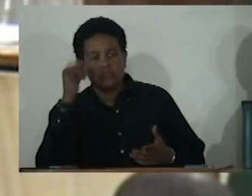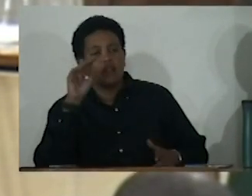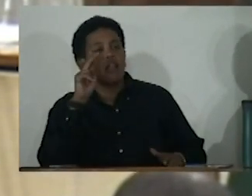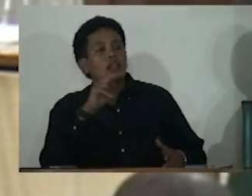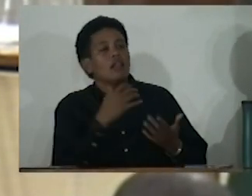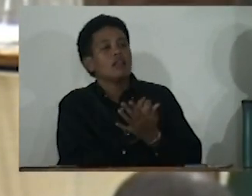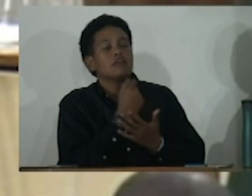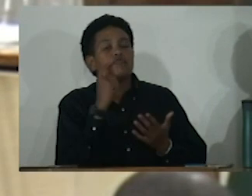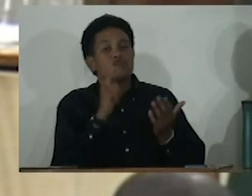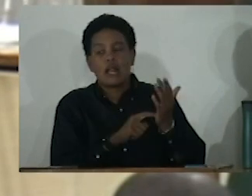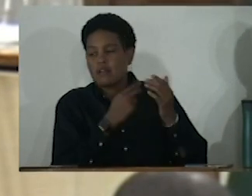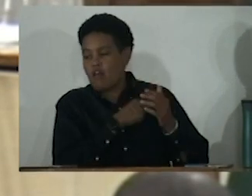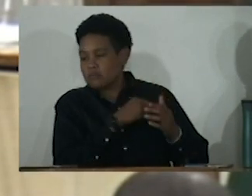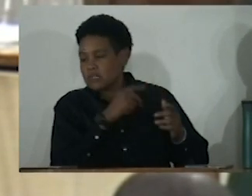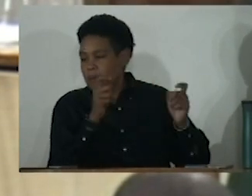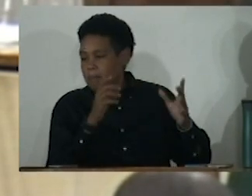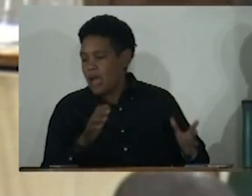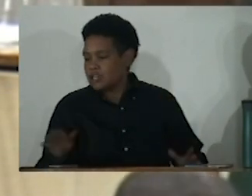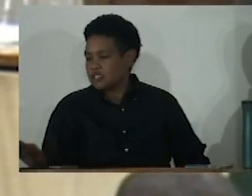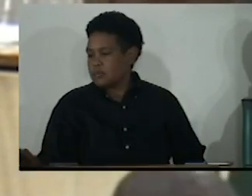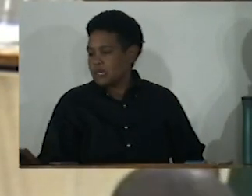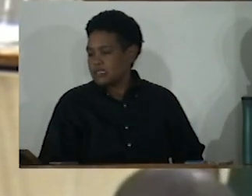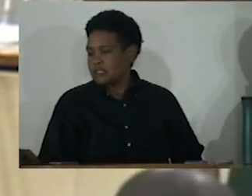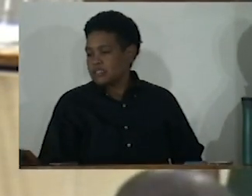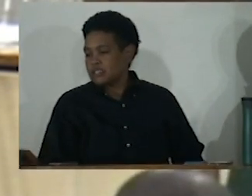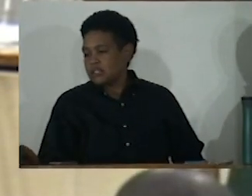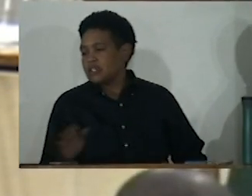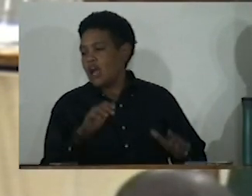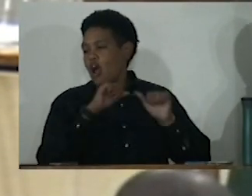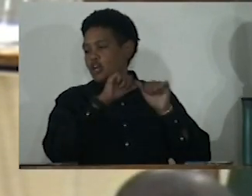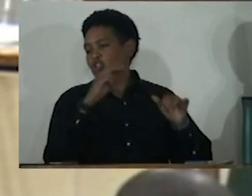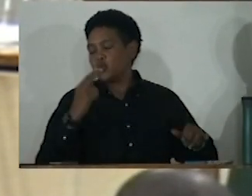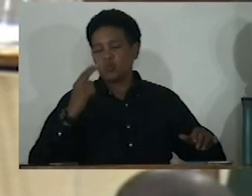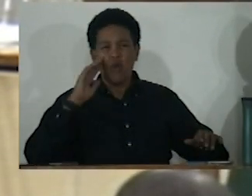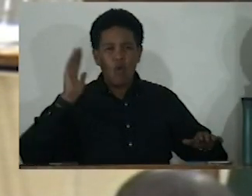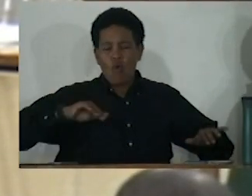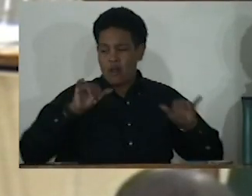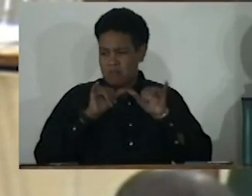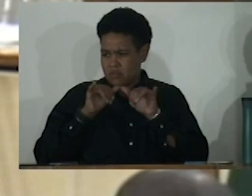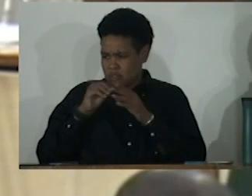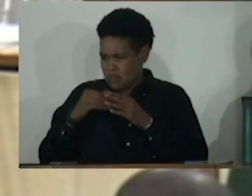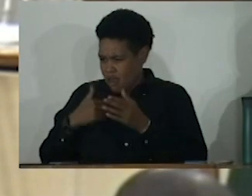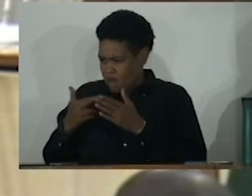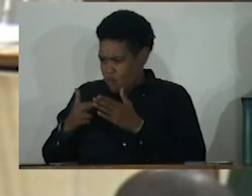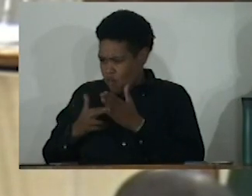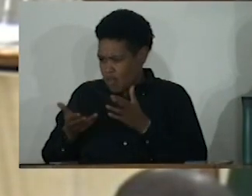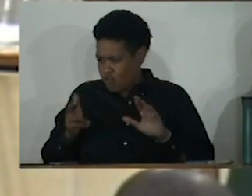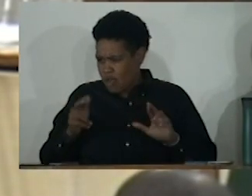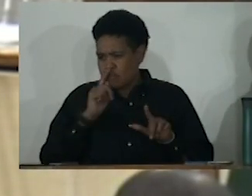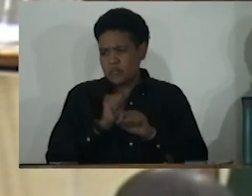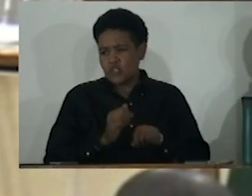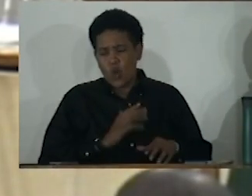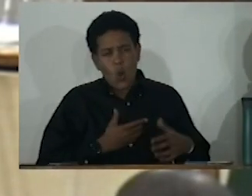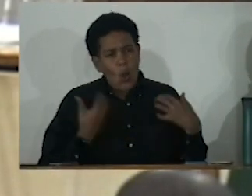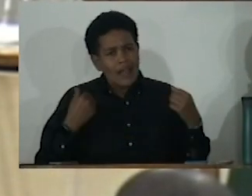realities of hospital management and continues to use every measure within our toolbox to ensure that our health system